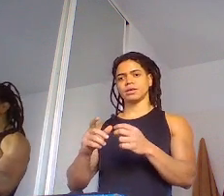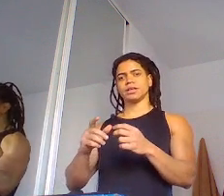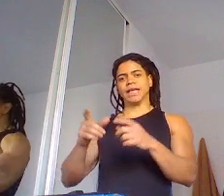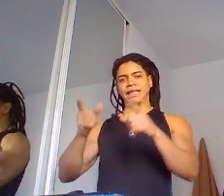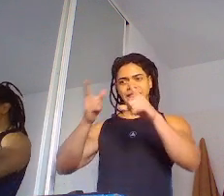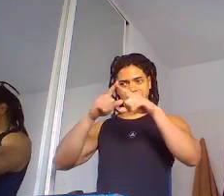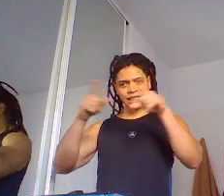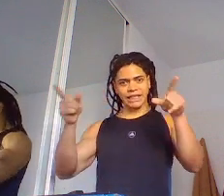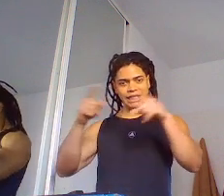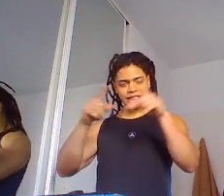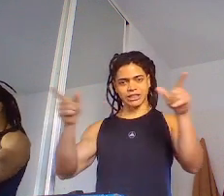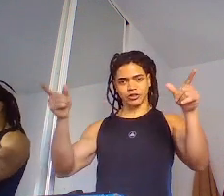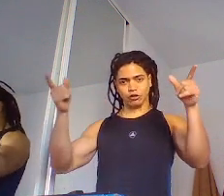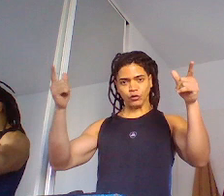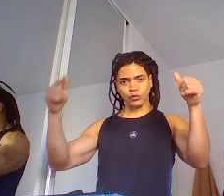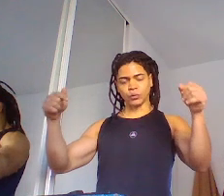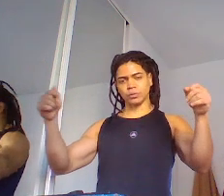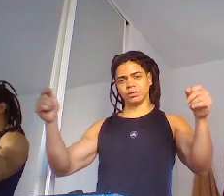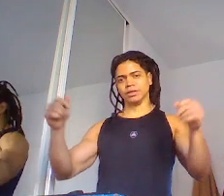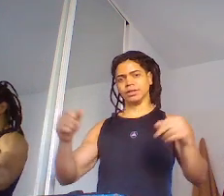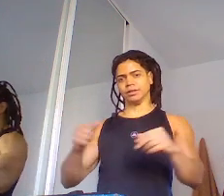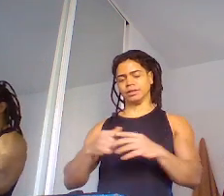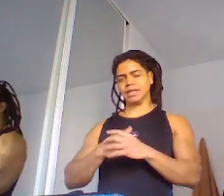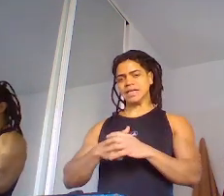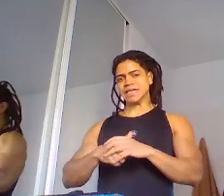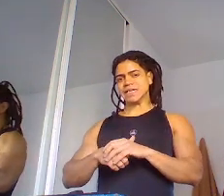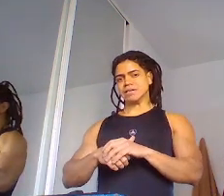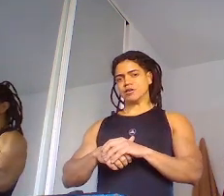okay, and they generally listed